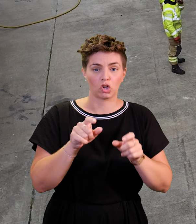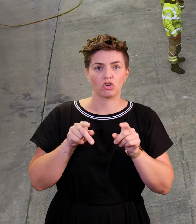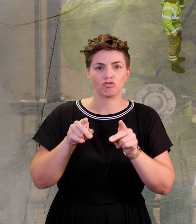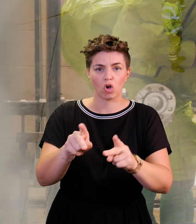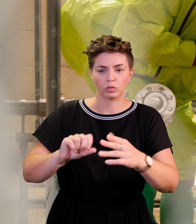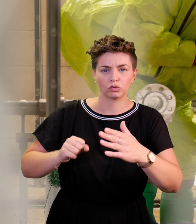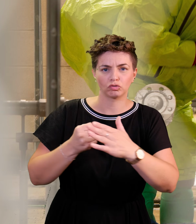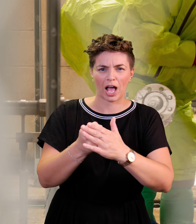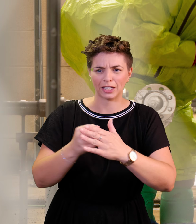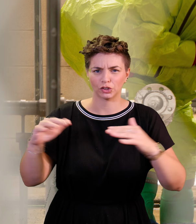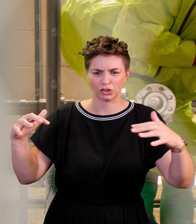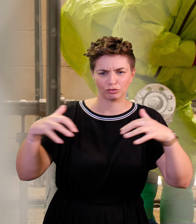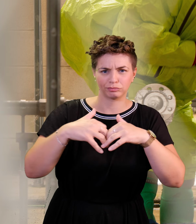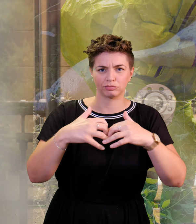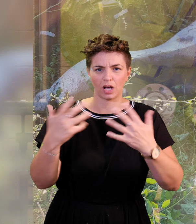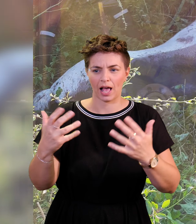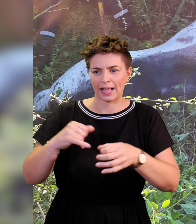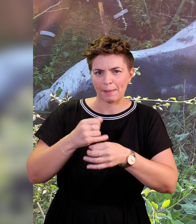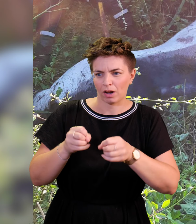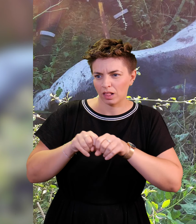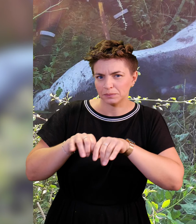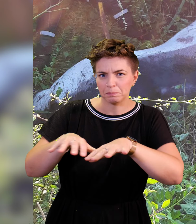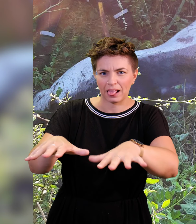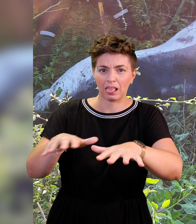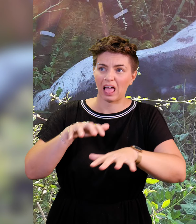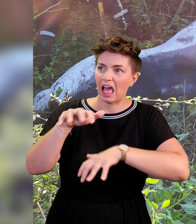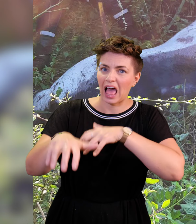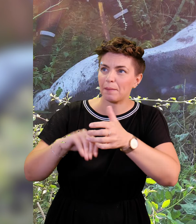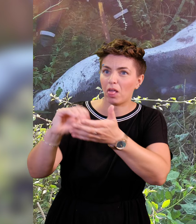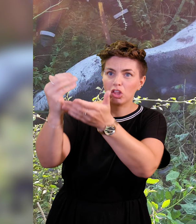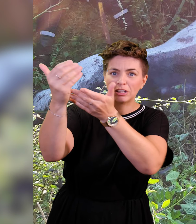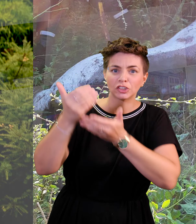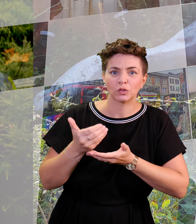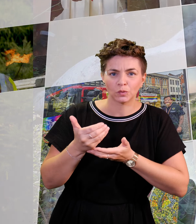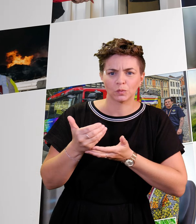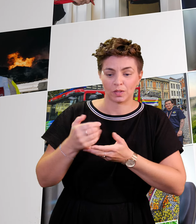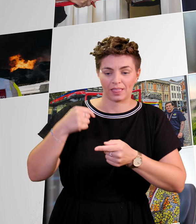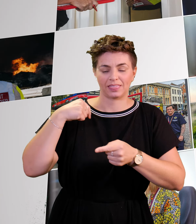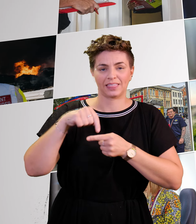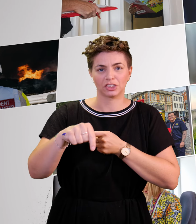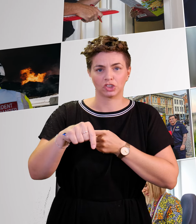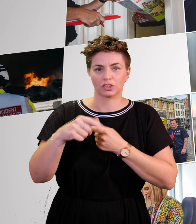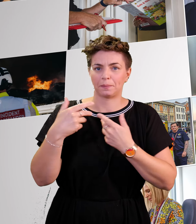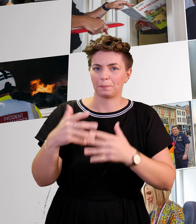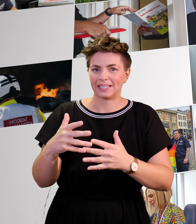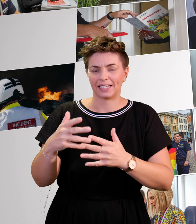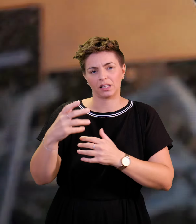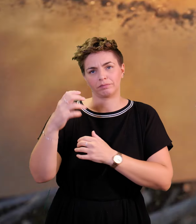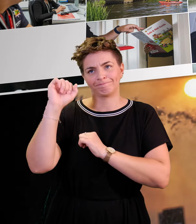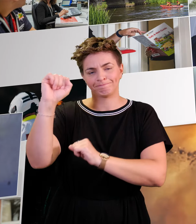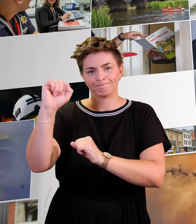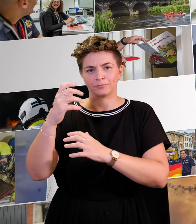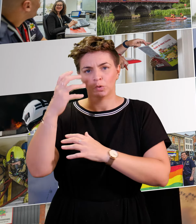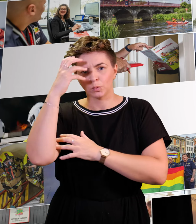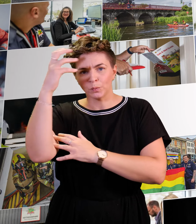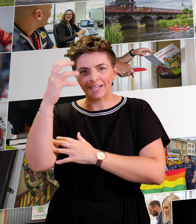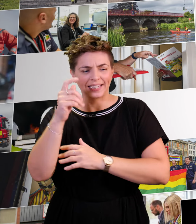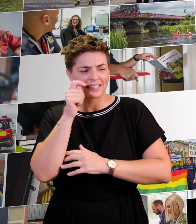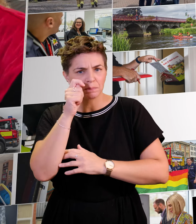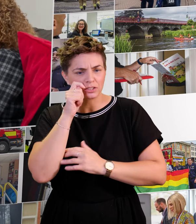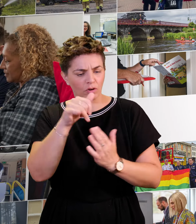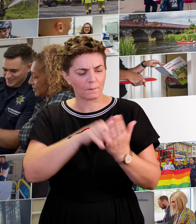traffic collisions, chemical incidents, animal rescues. This year, we have received a Majesty's Inspectorate report